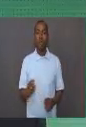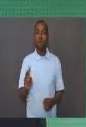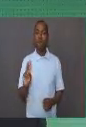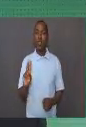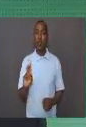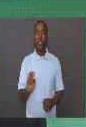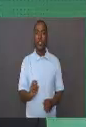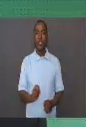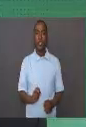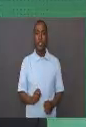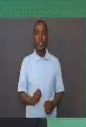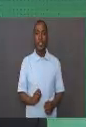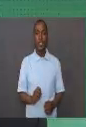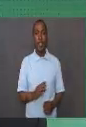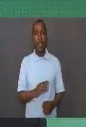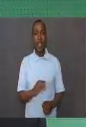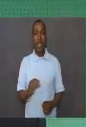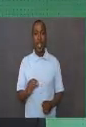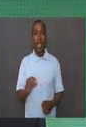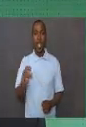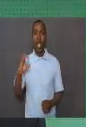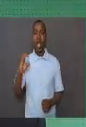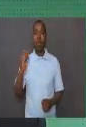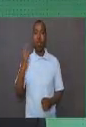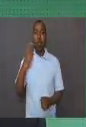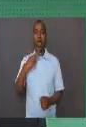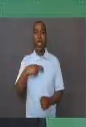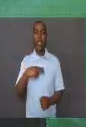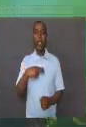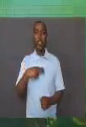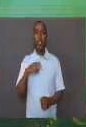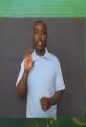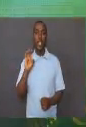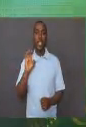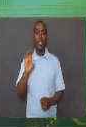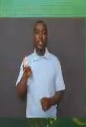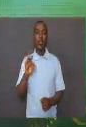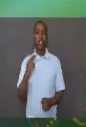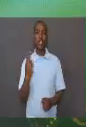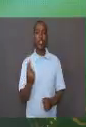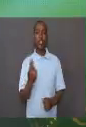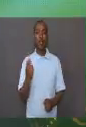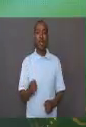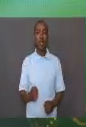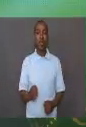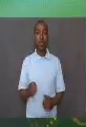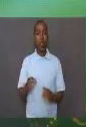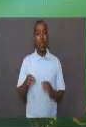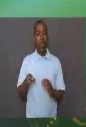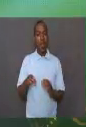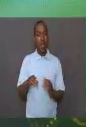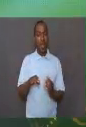vitamins, and carbohydrates for energy. A liquid